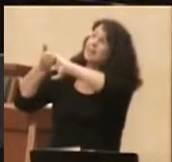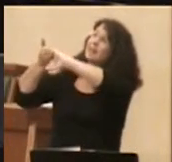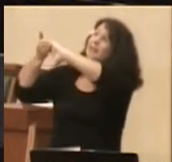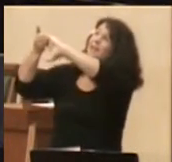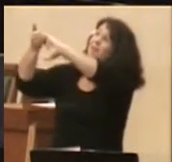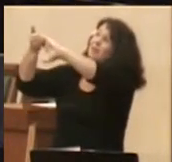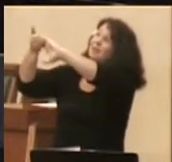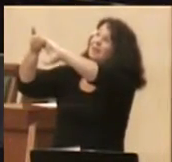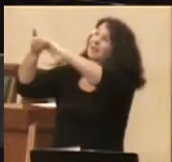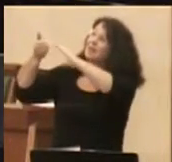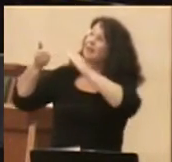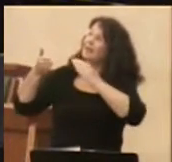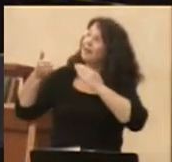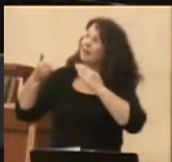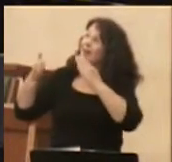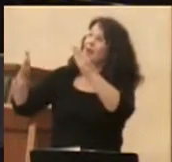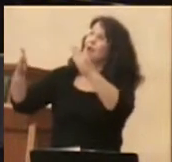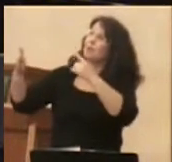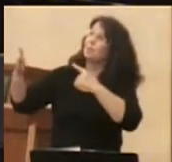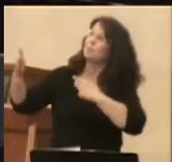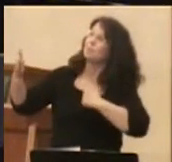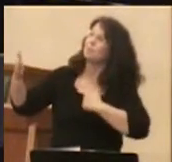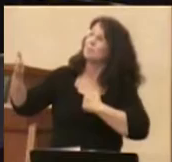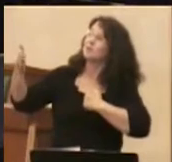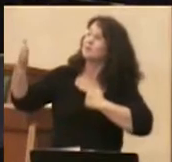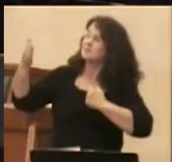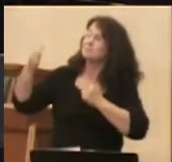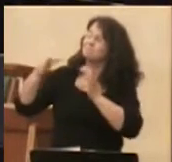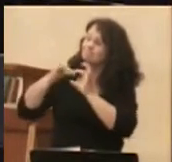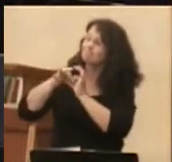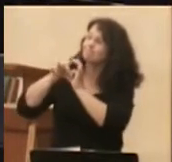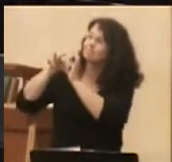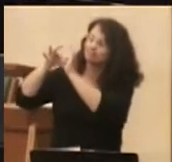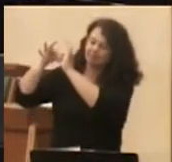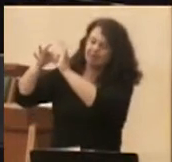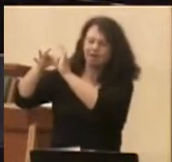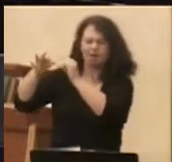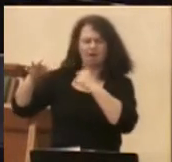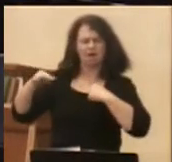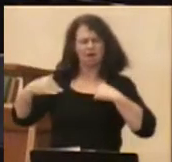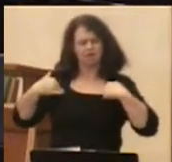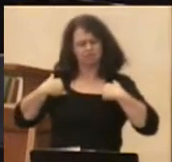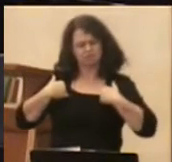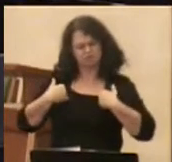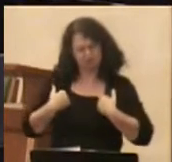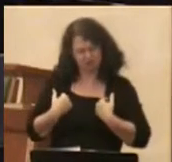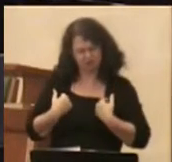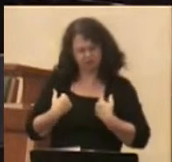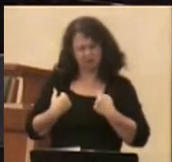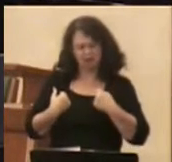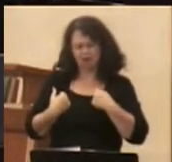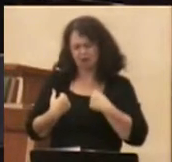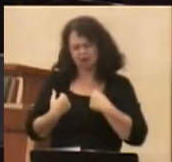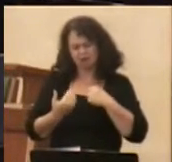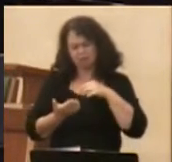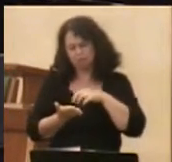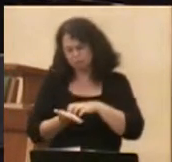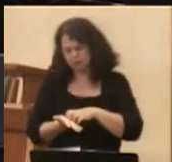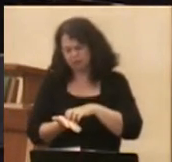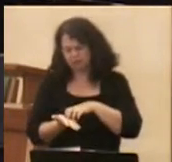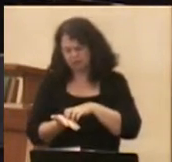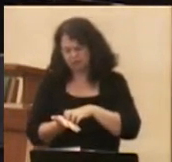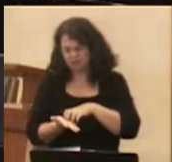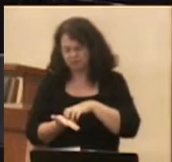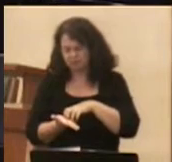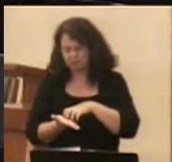me stand. I am tired, I am weak, I am